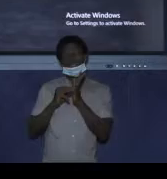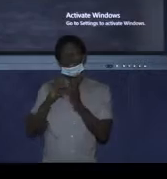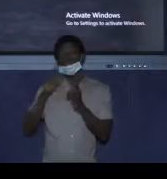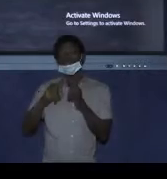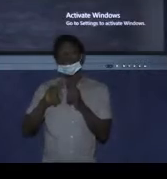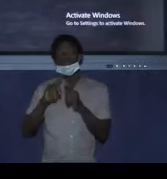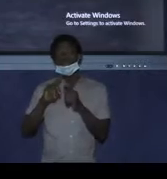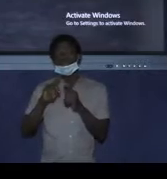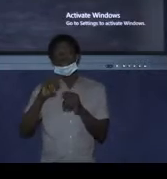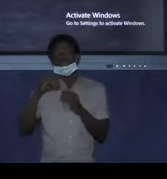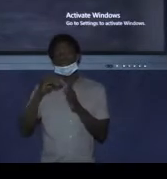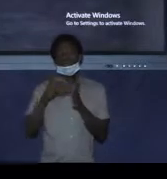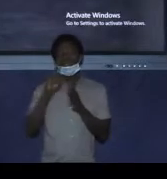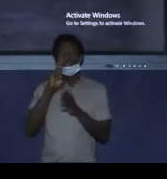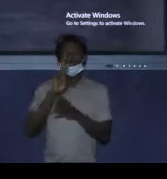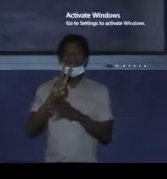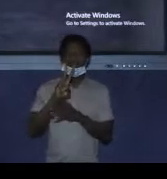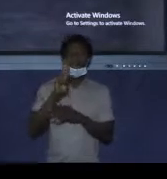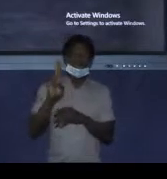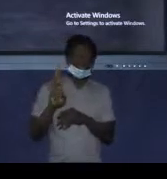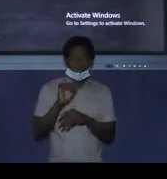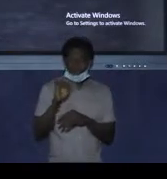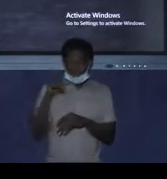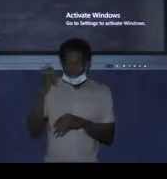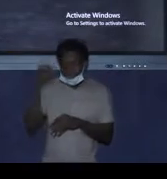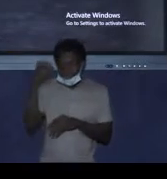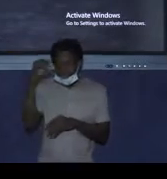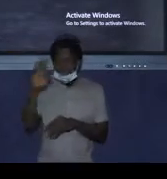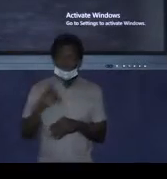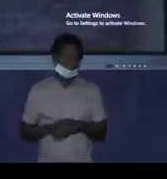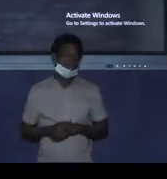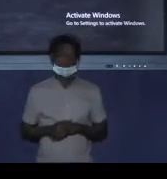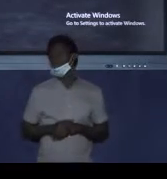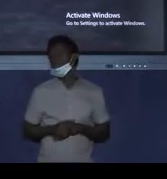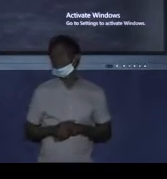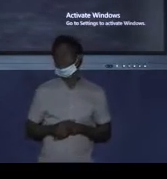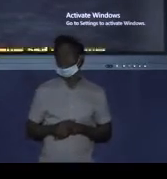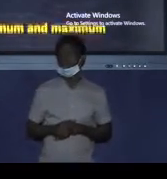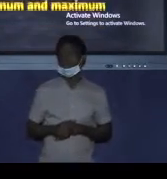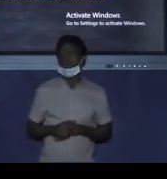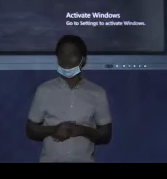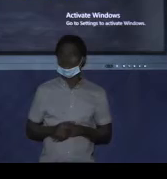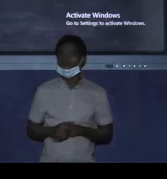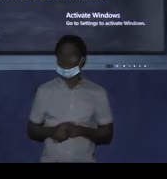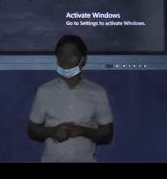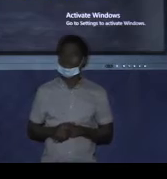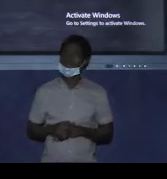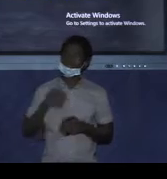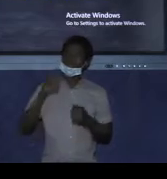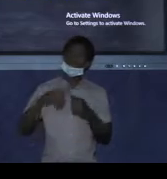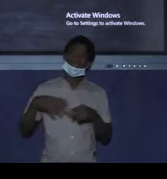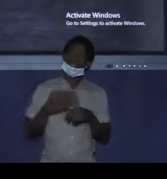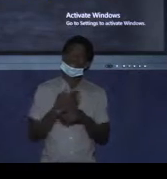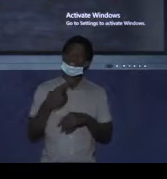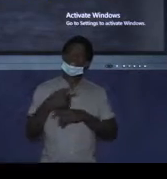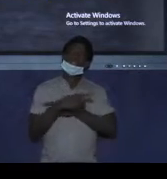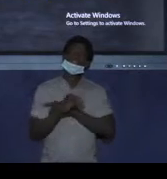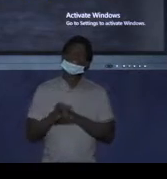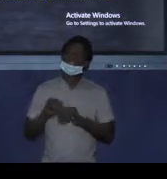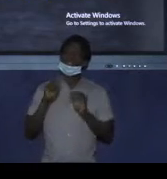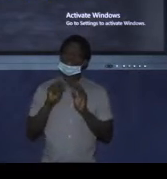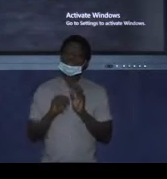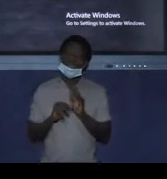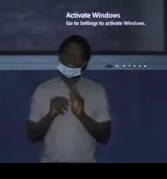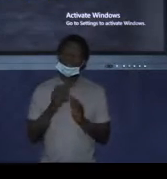thermometer. One is used to measure temperature of human body. I know most of you will write this one. And it's used to take daily minimum